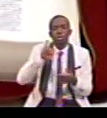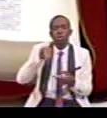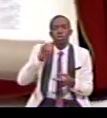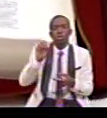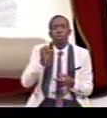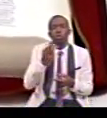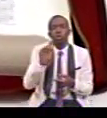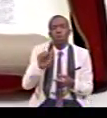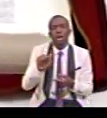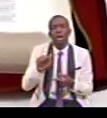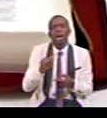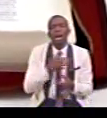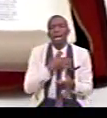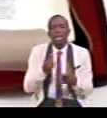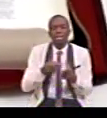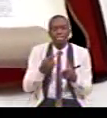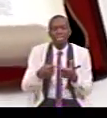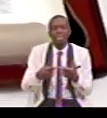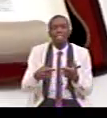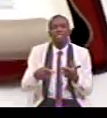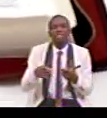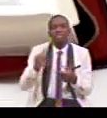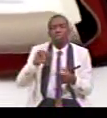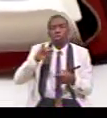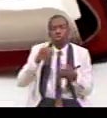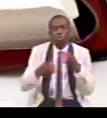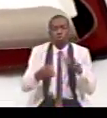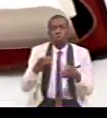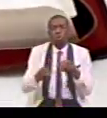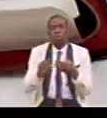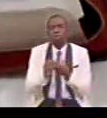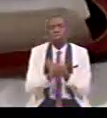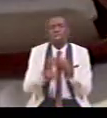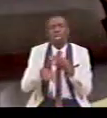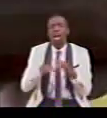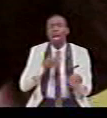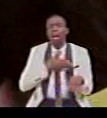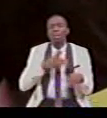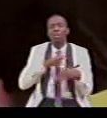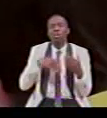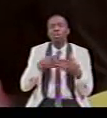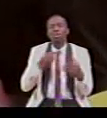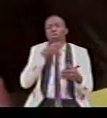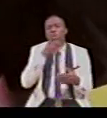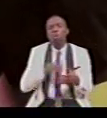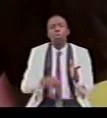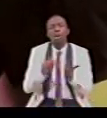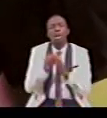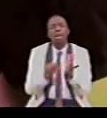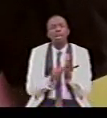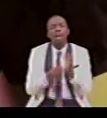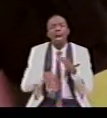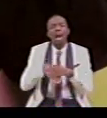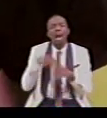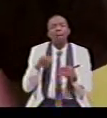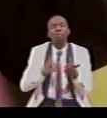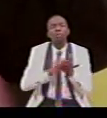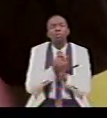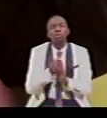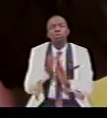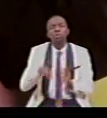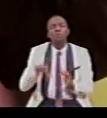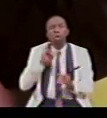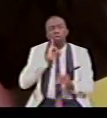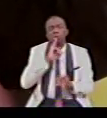Testament out of those people that came through the people that go to Canaan those that's the one we have the Bible